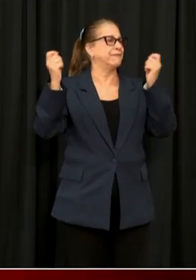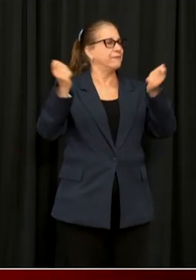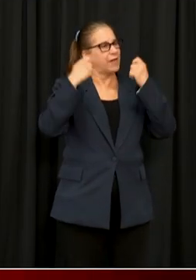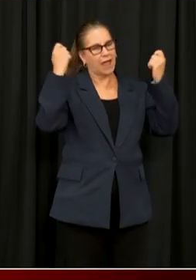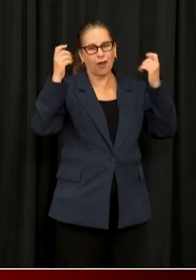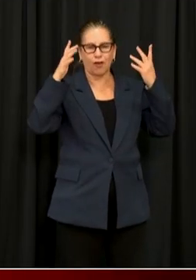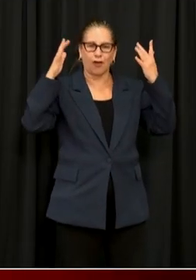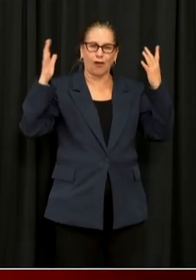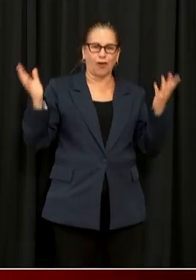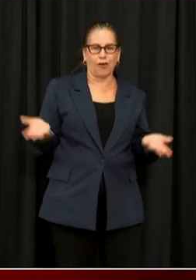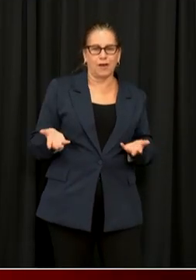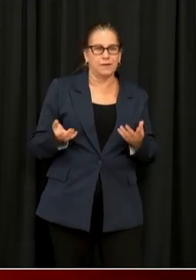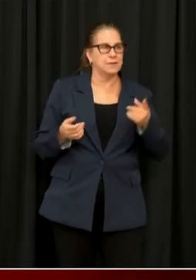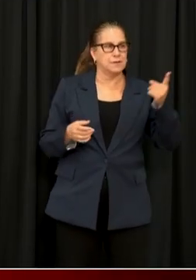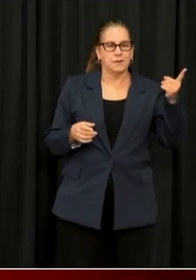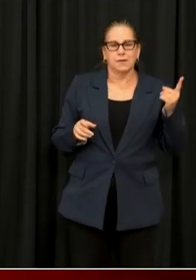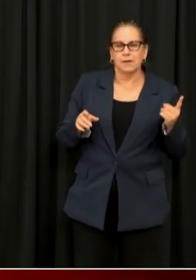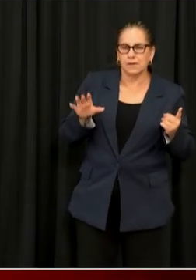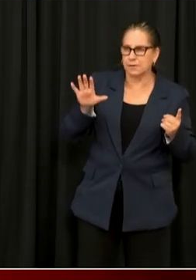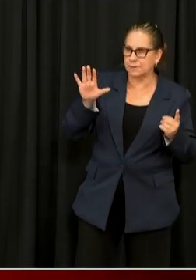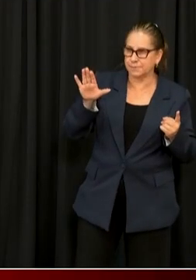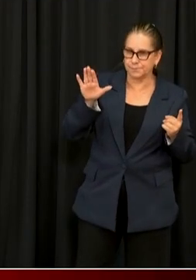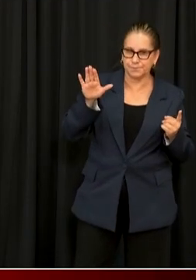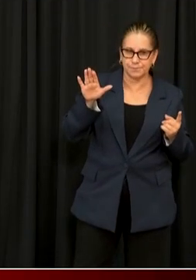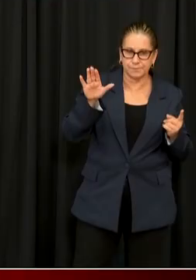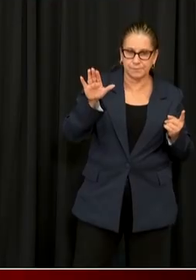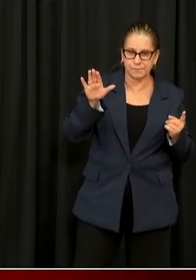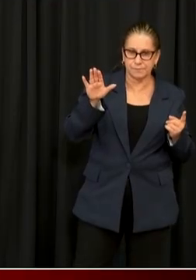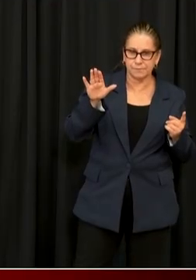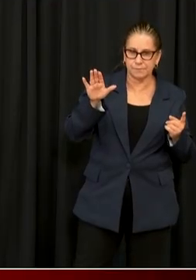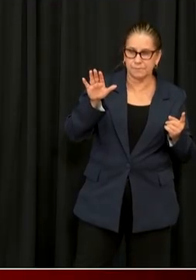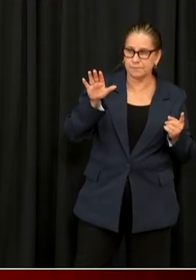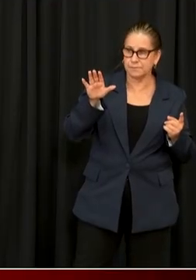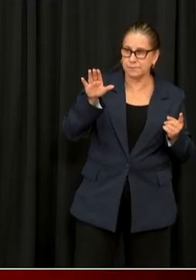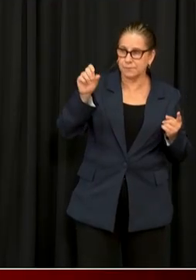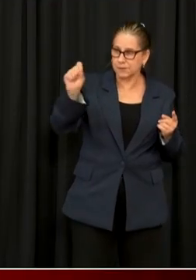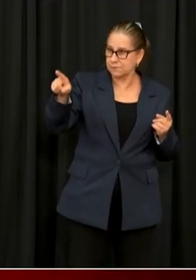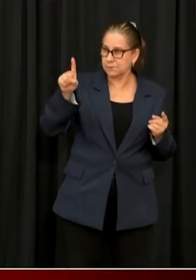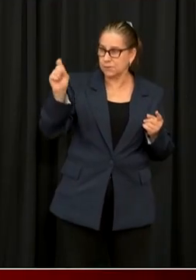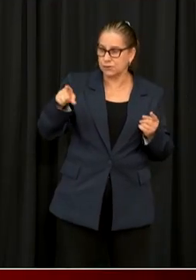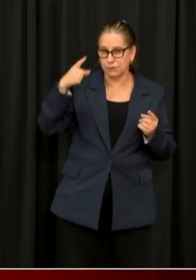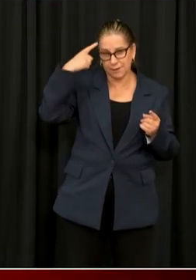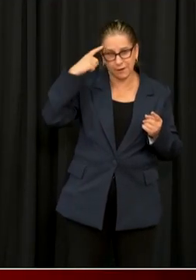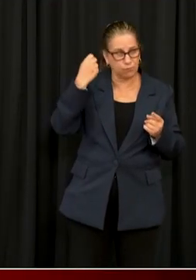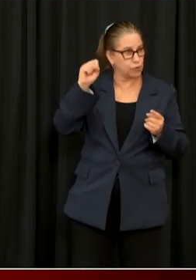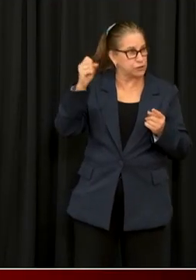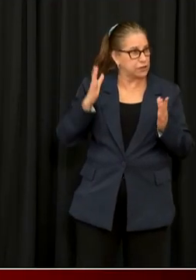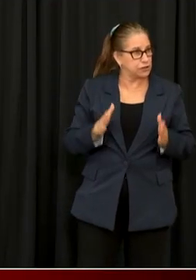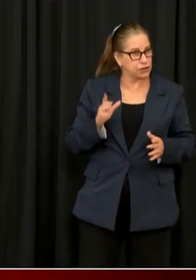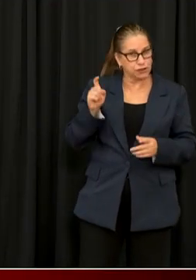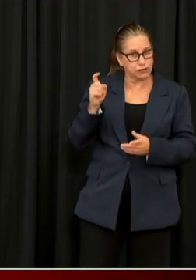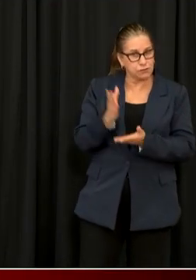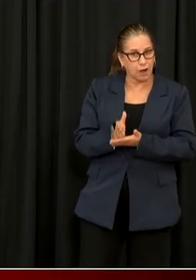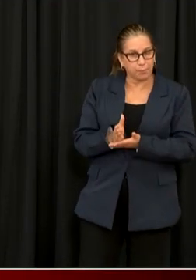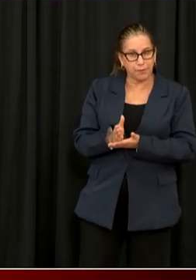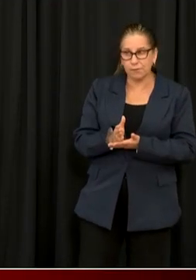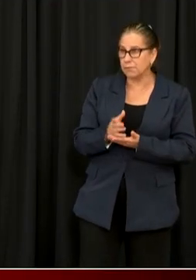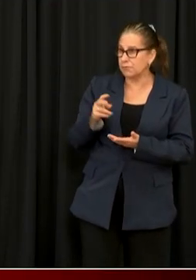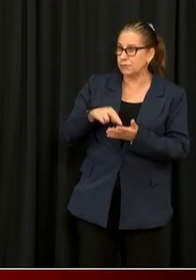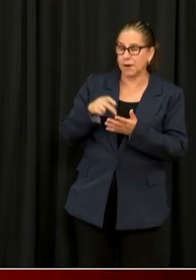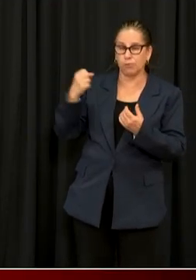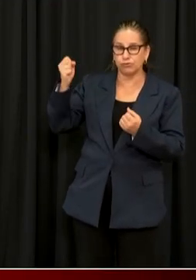your conclusion that the protests have stopped? No, I'm protesting from the standpoint of we're not seeing as much people